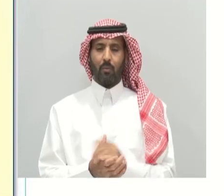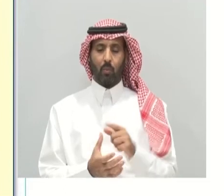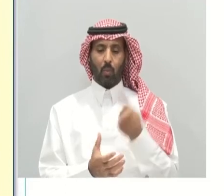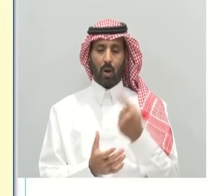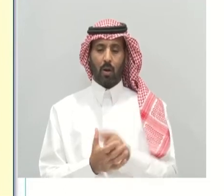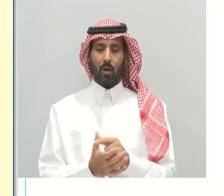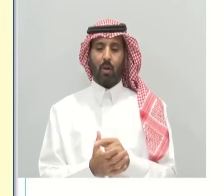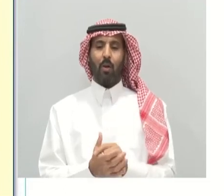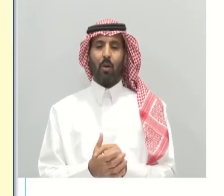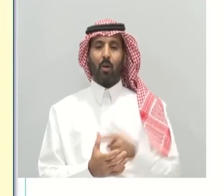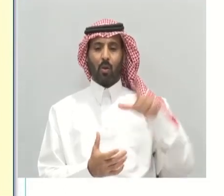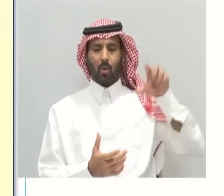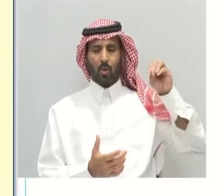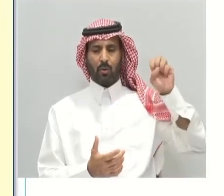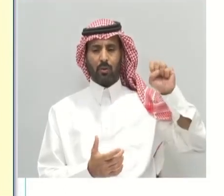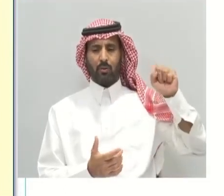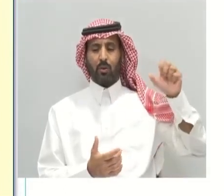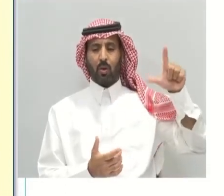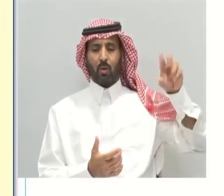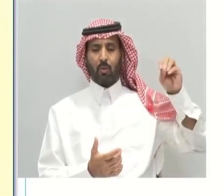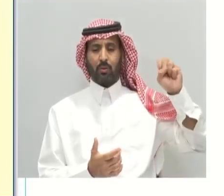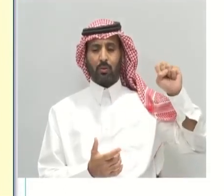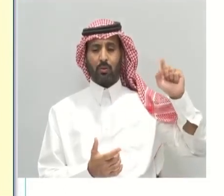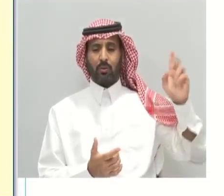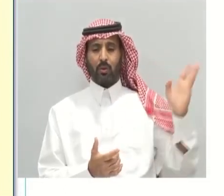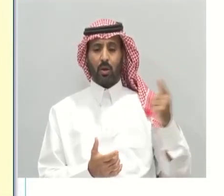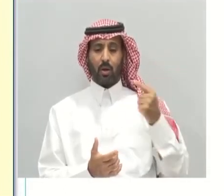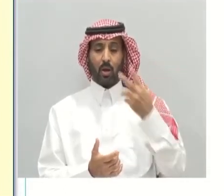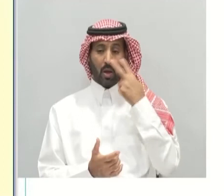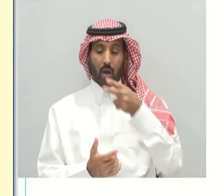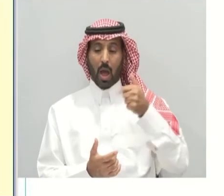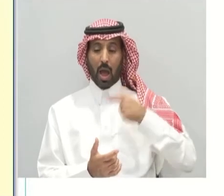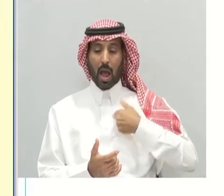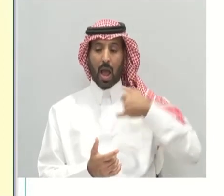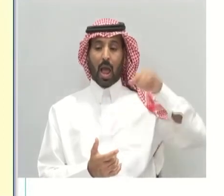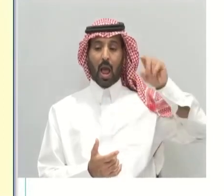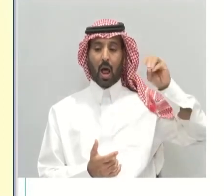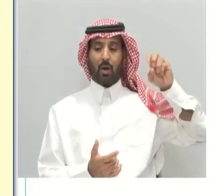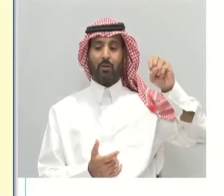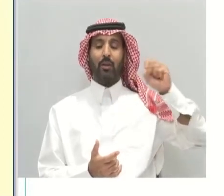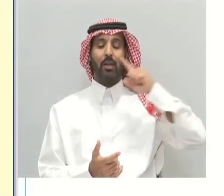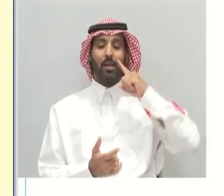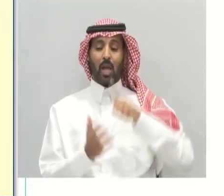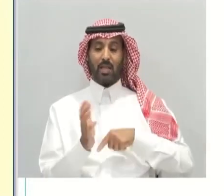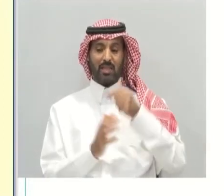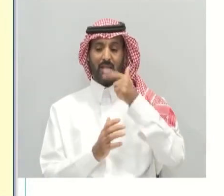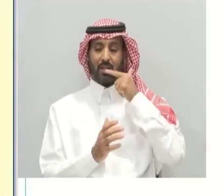one, lost, lost. I lost a tennis